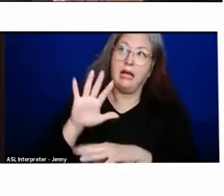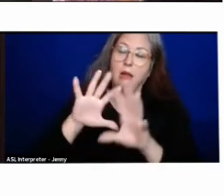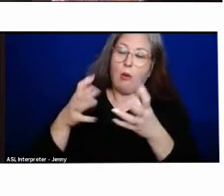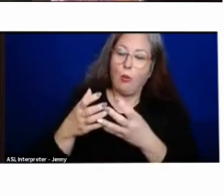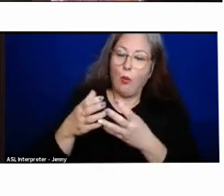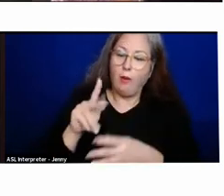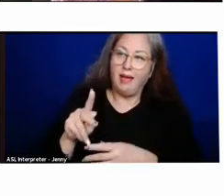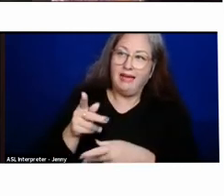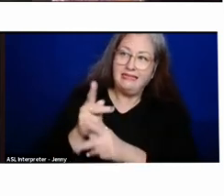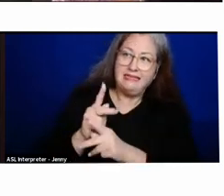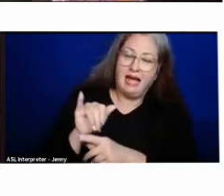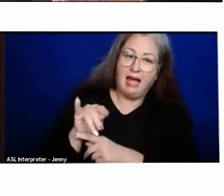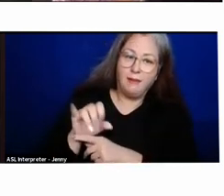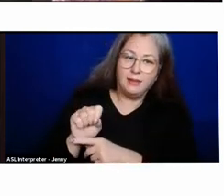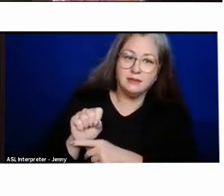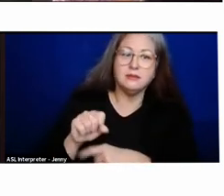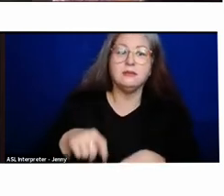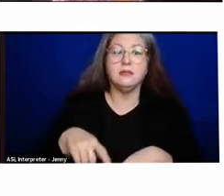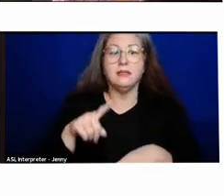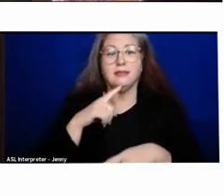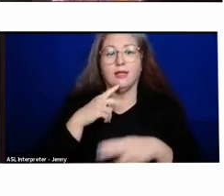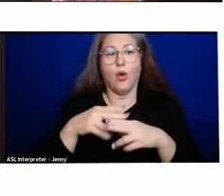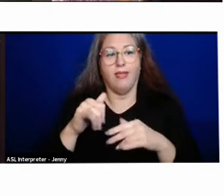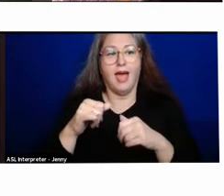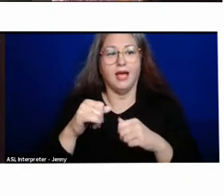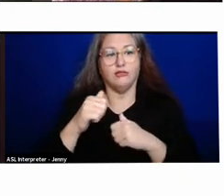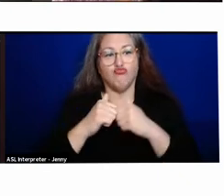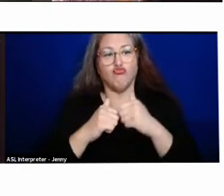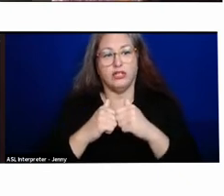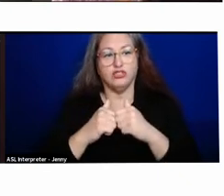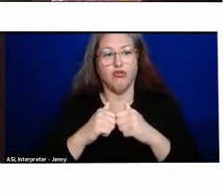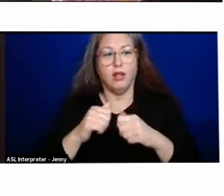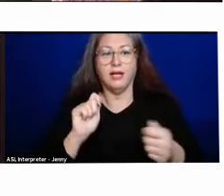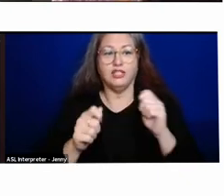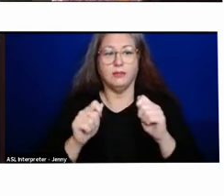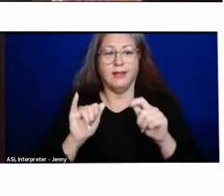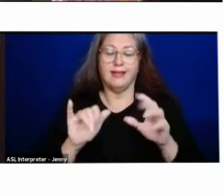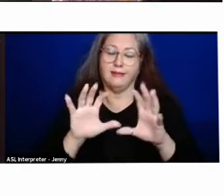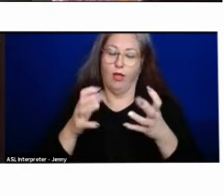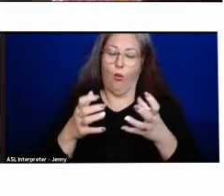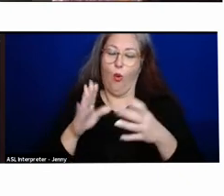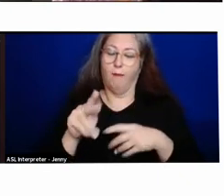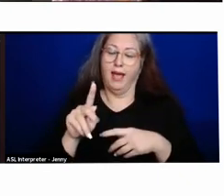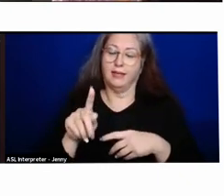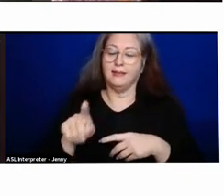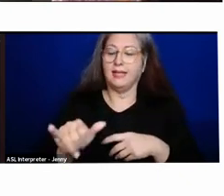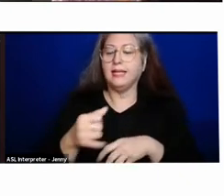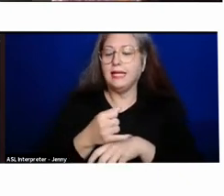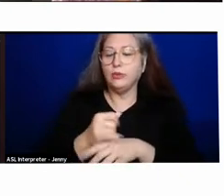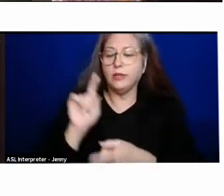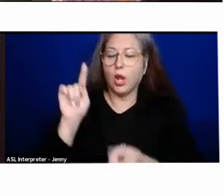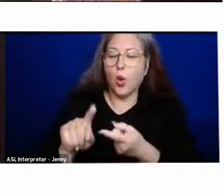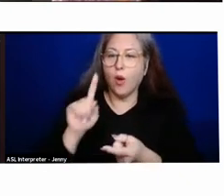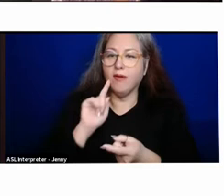loans. Structural adjustment was the term for the leverage that the World Bank group employed on low-income, recently